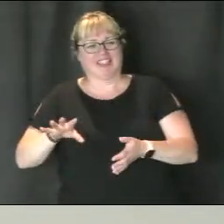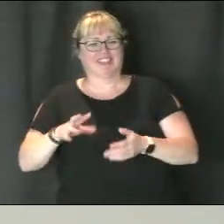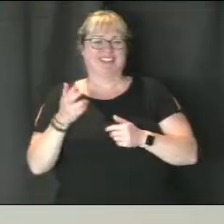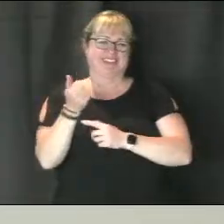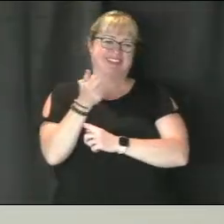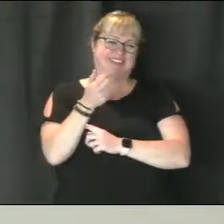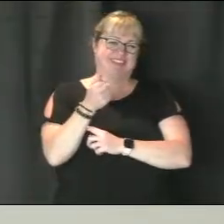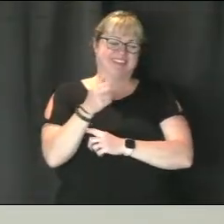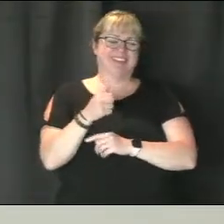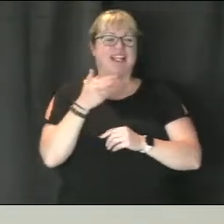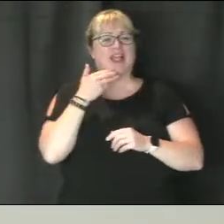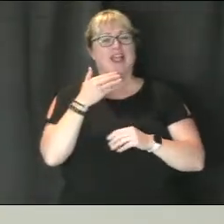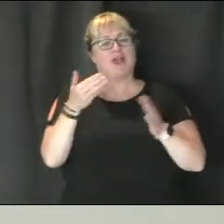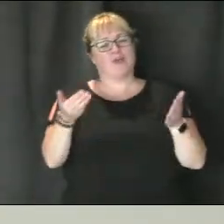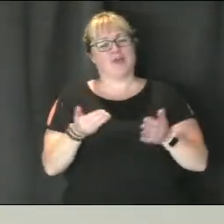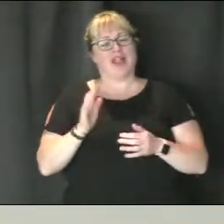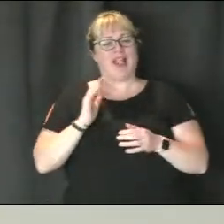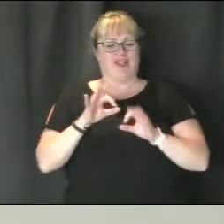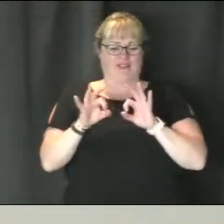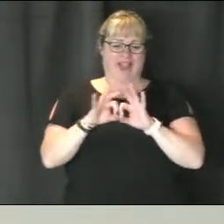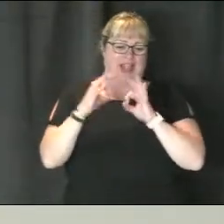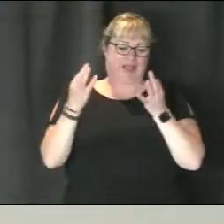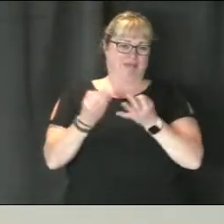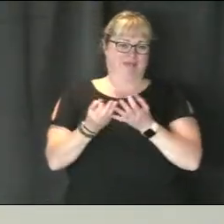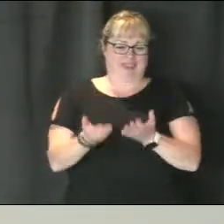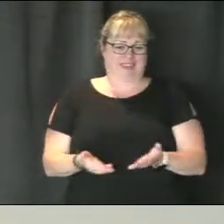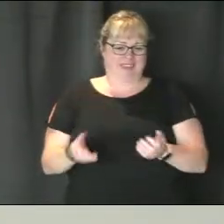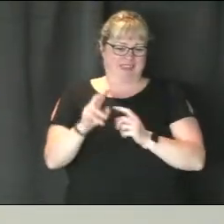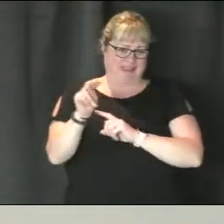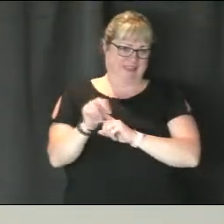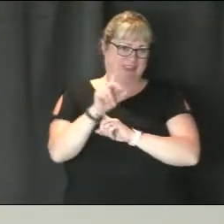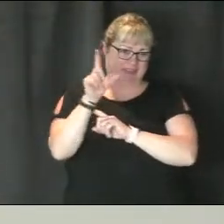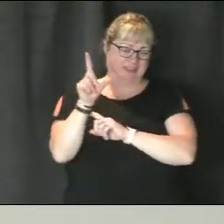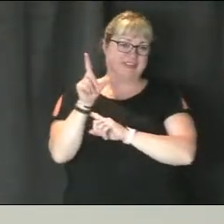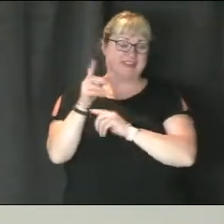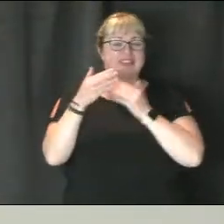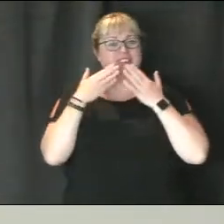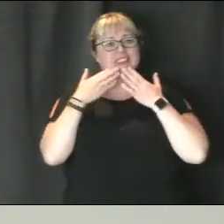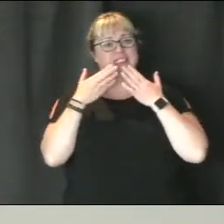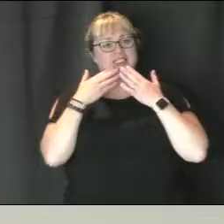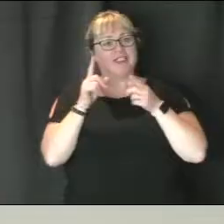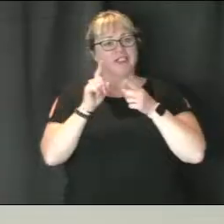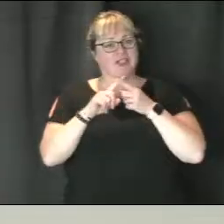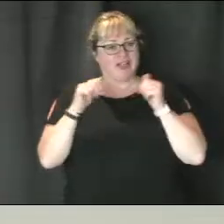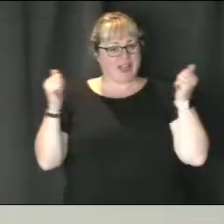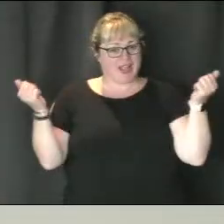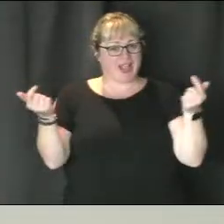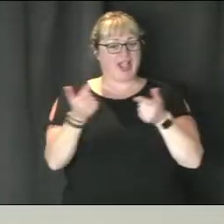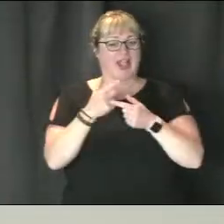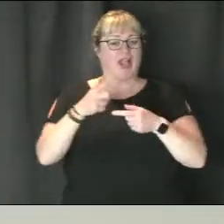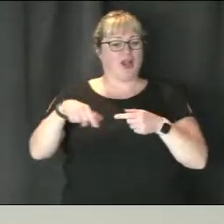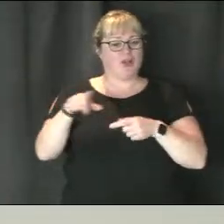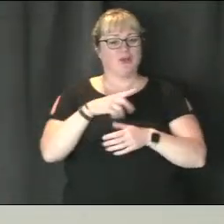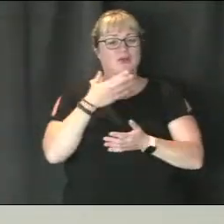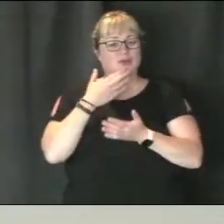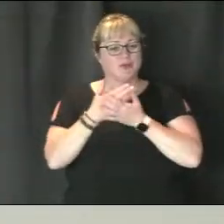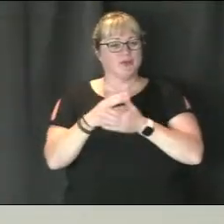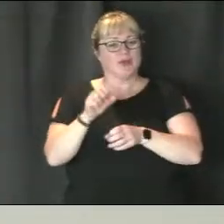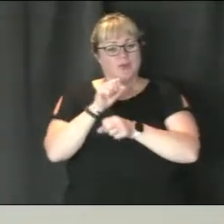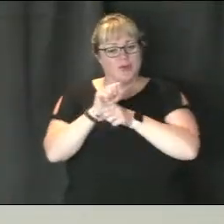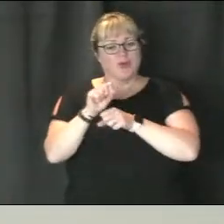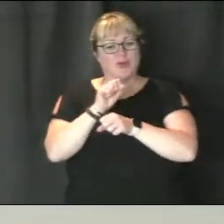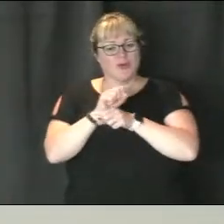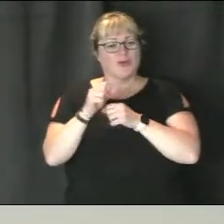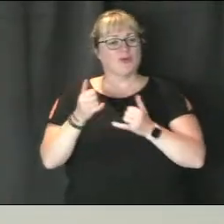Thank you for welcoming our family to the province, and thank you to all the work that's done to give out